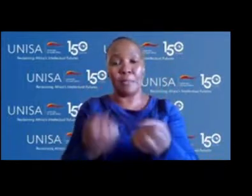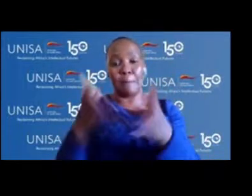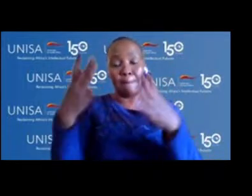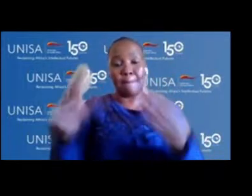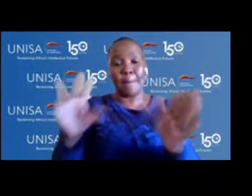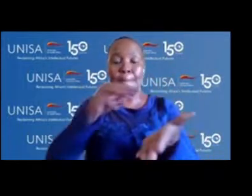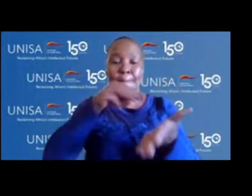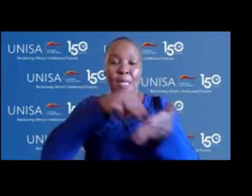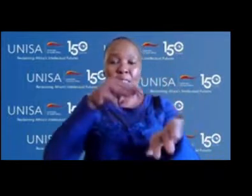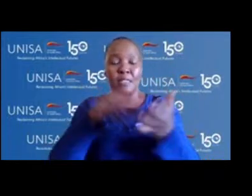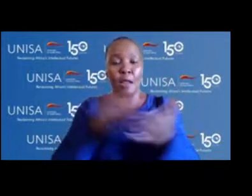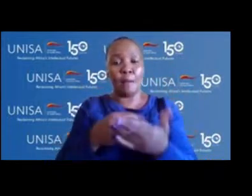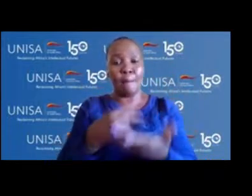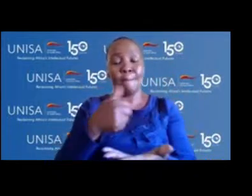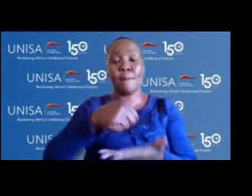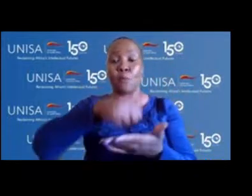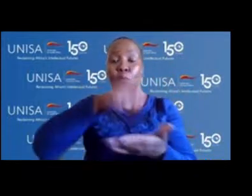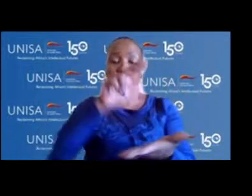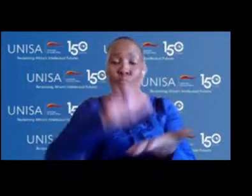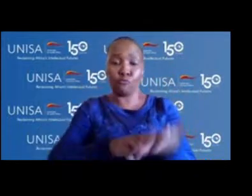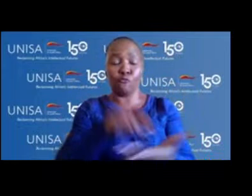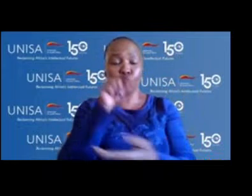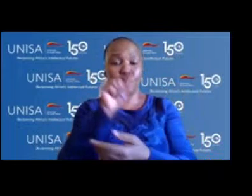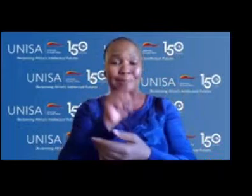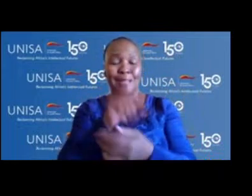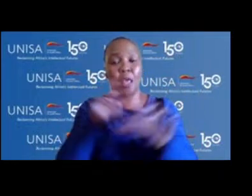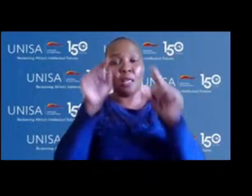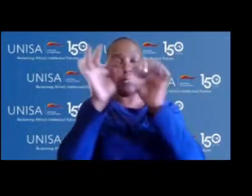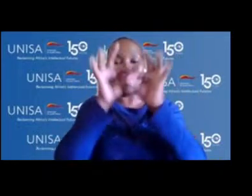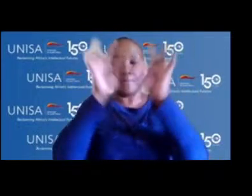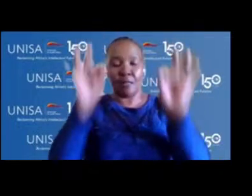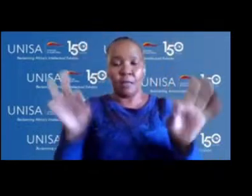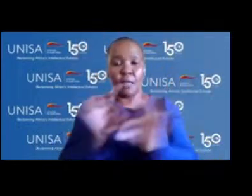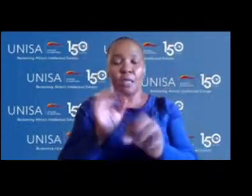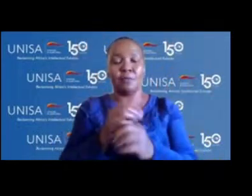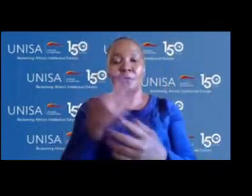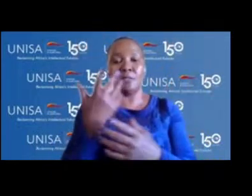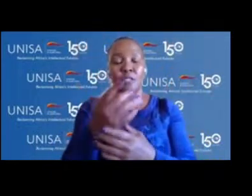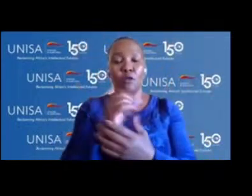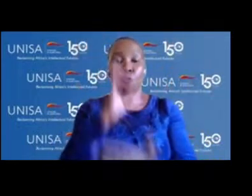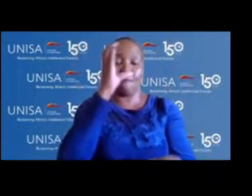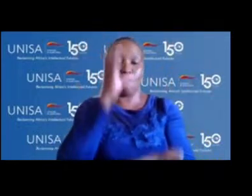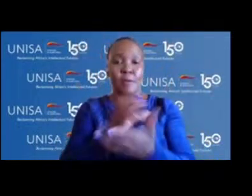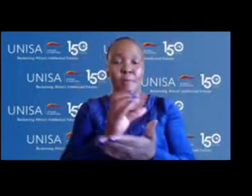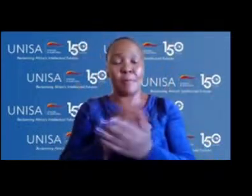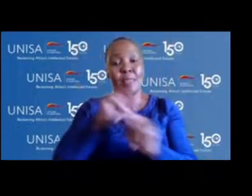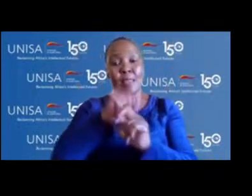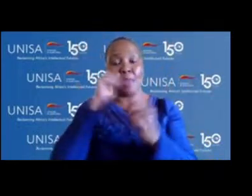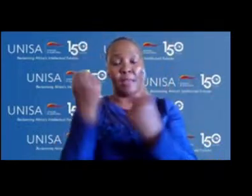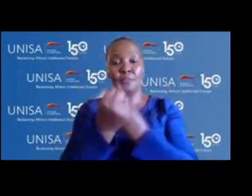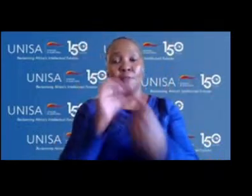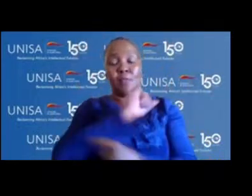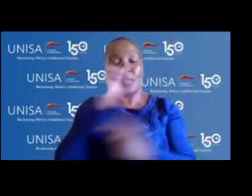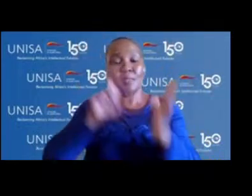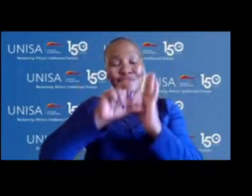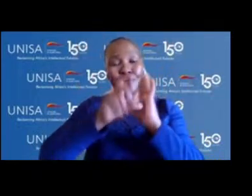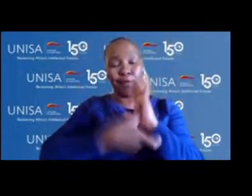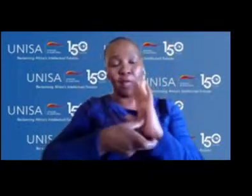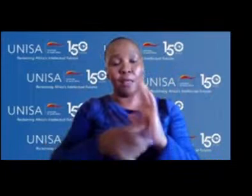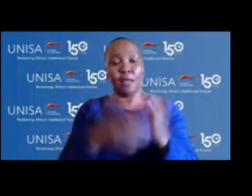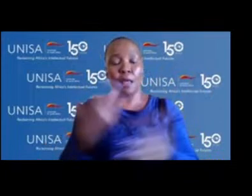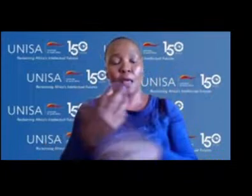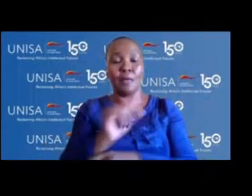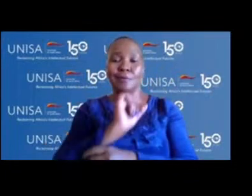medical proof or medical certificate confirming the nature of their disabilities and the kind